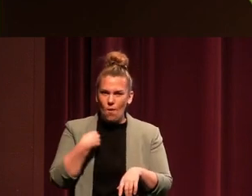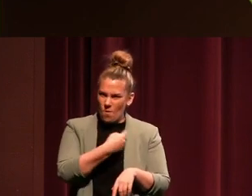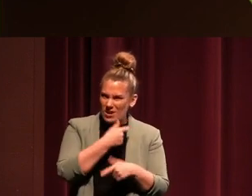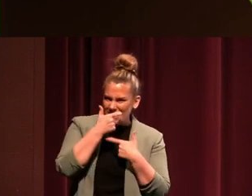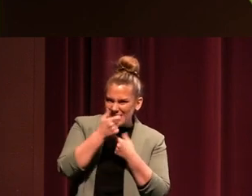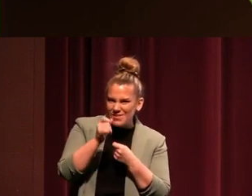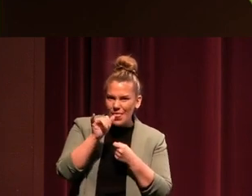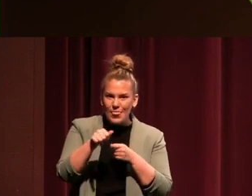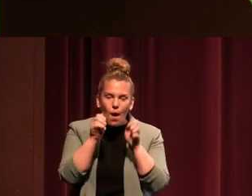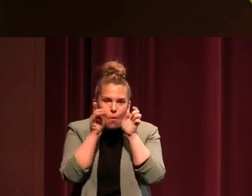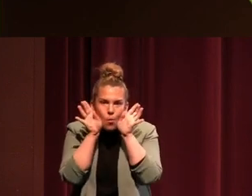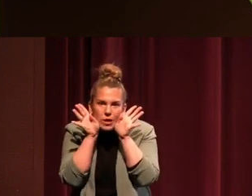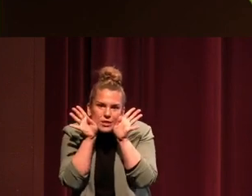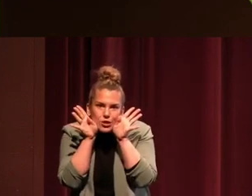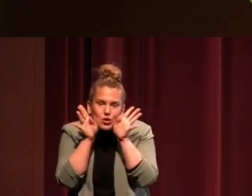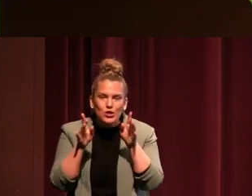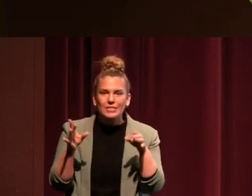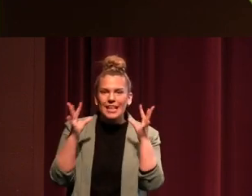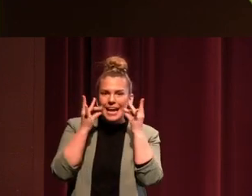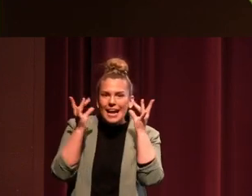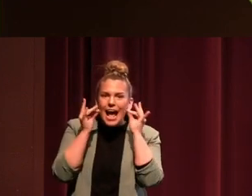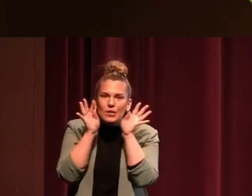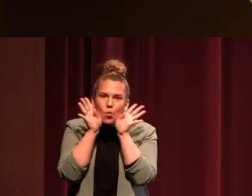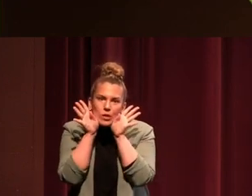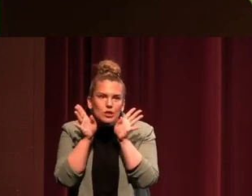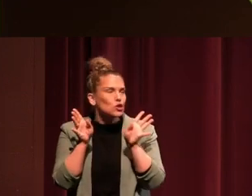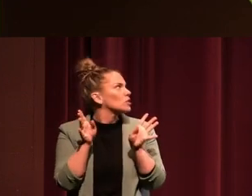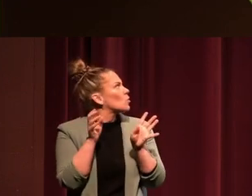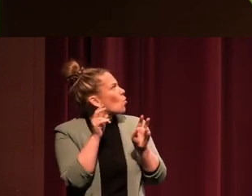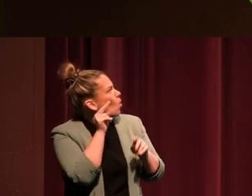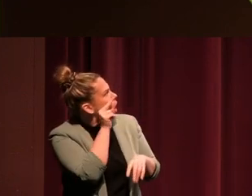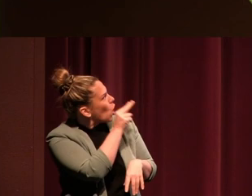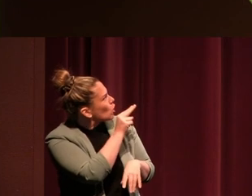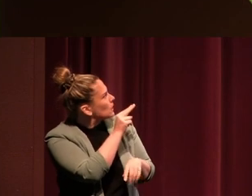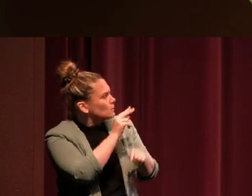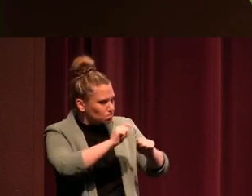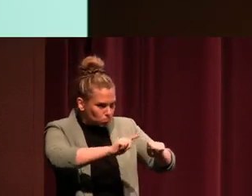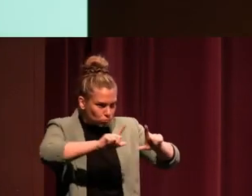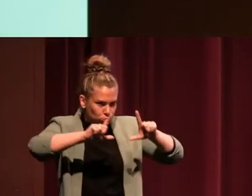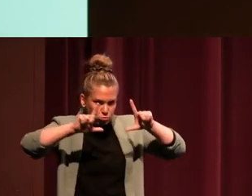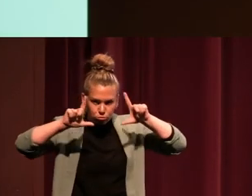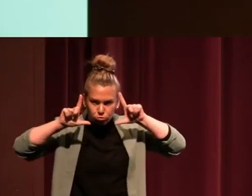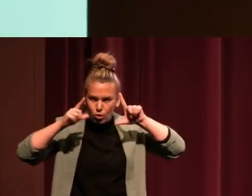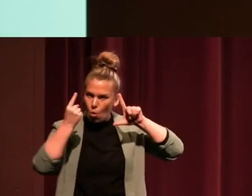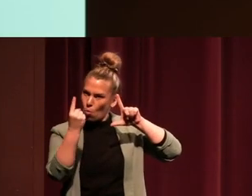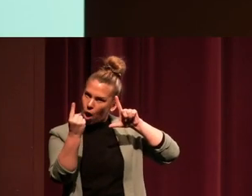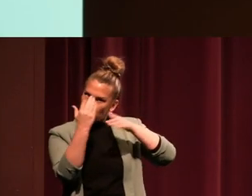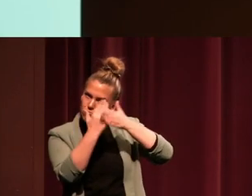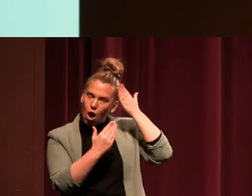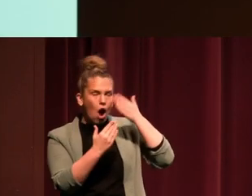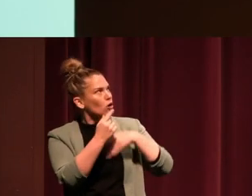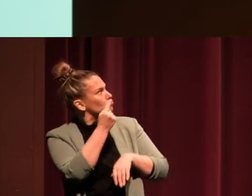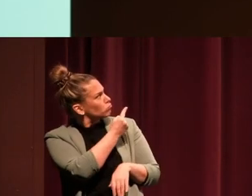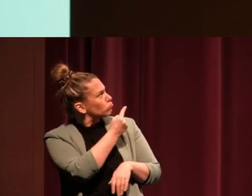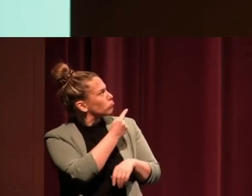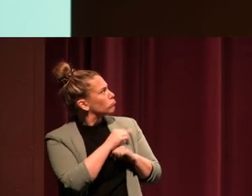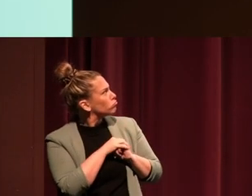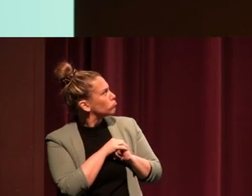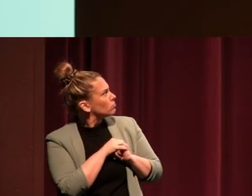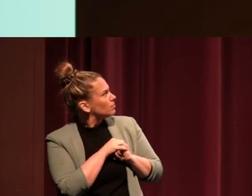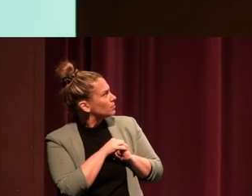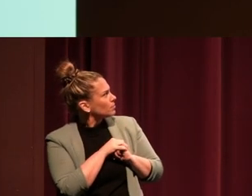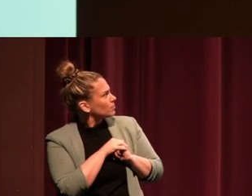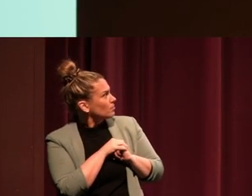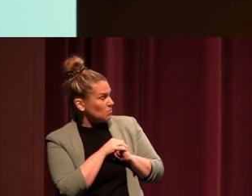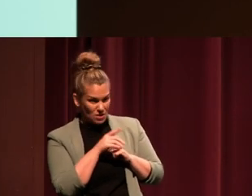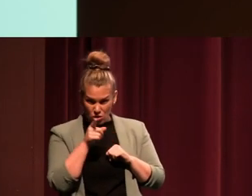the cat's whiskers. So let me zoom in on one small portion of this piece of wood. And do you